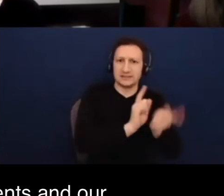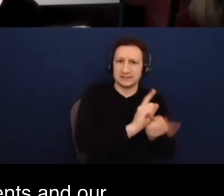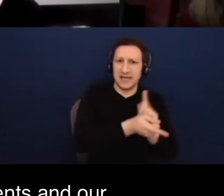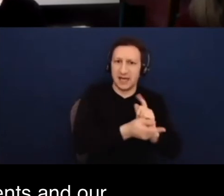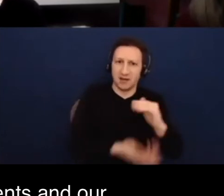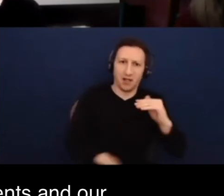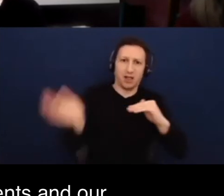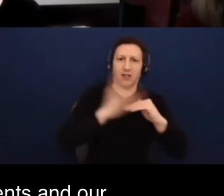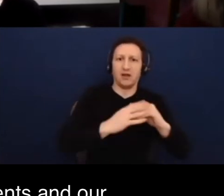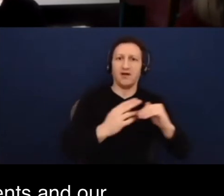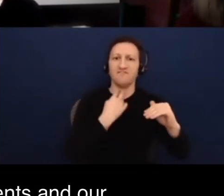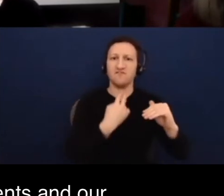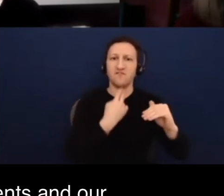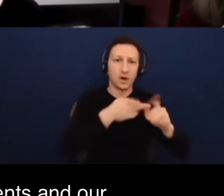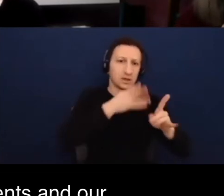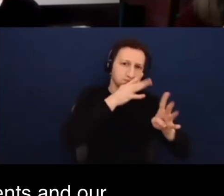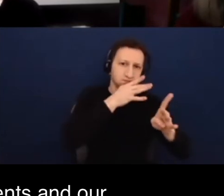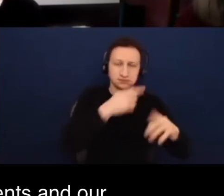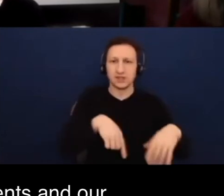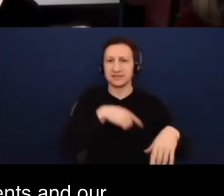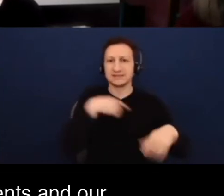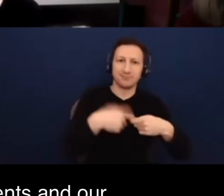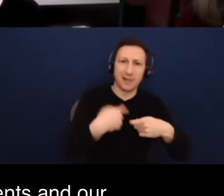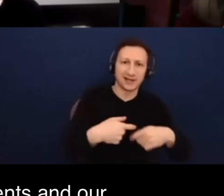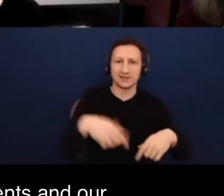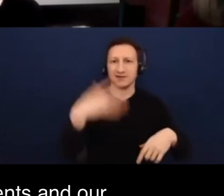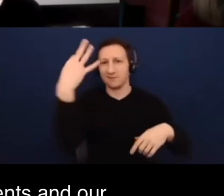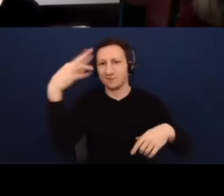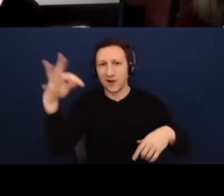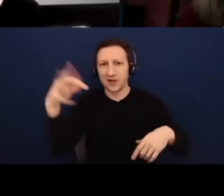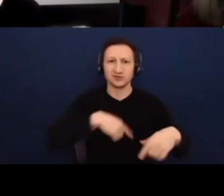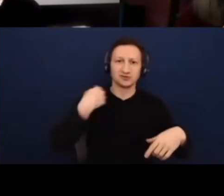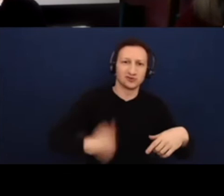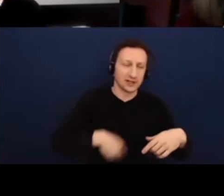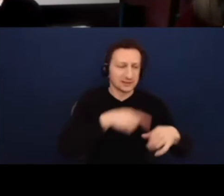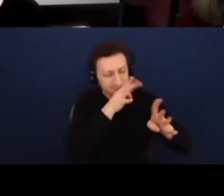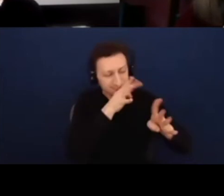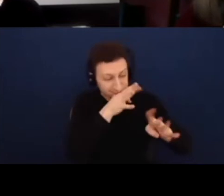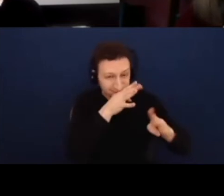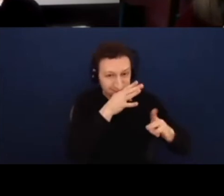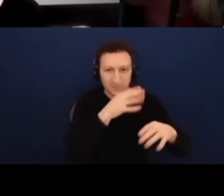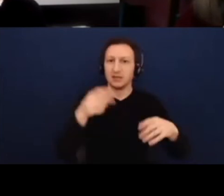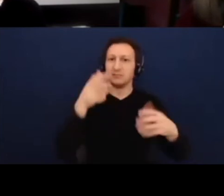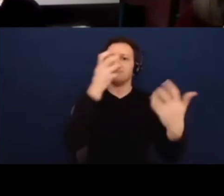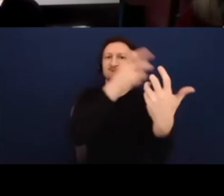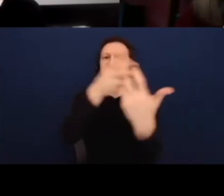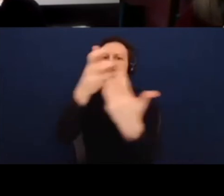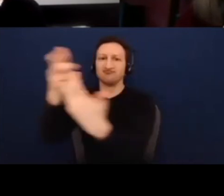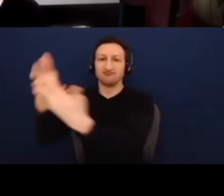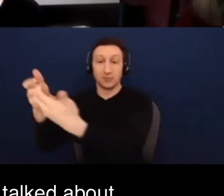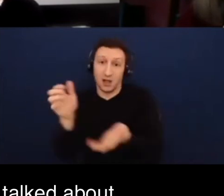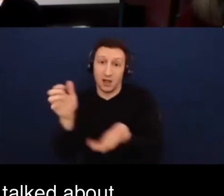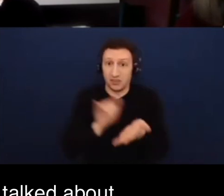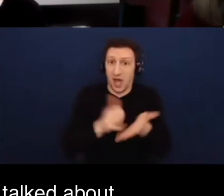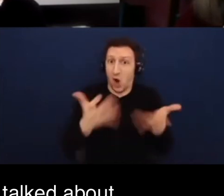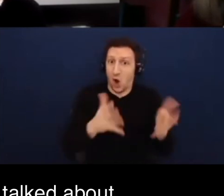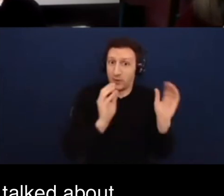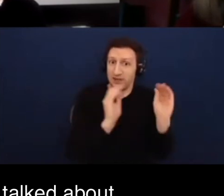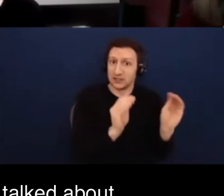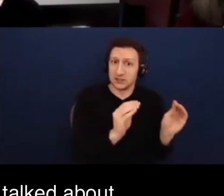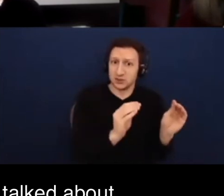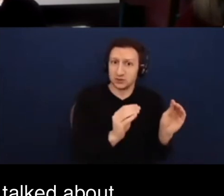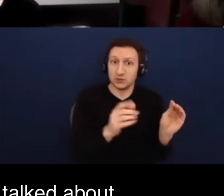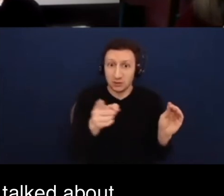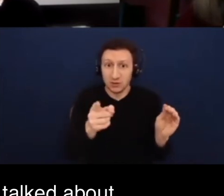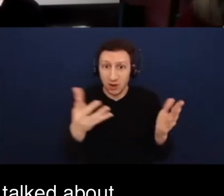so that students and our future media makers know what this is? And also, in addition to that, and we've